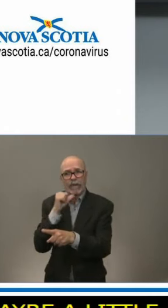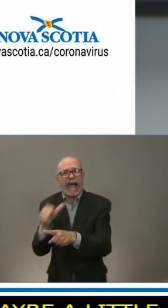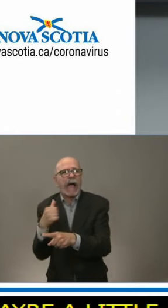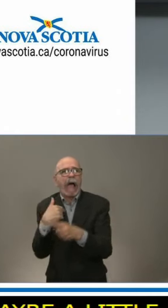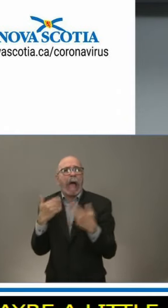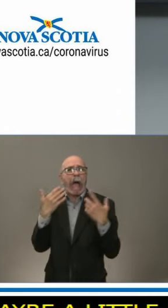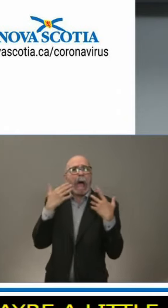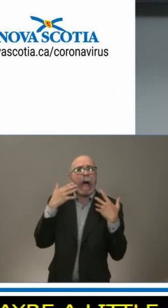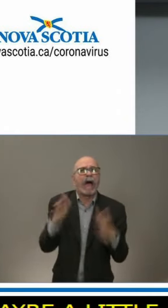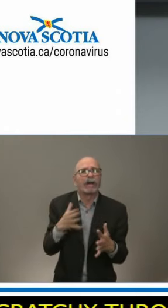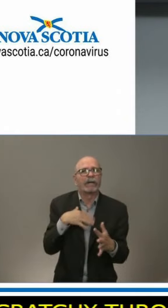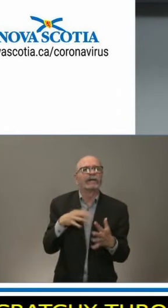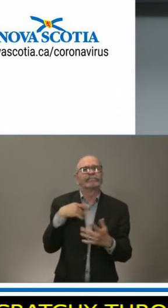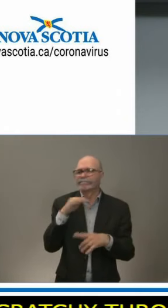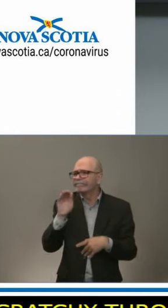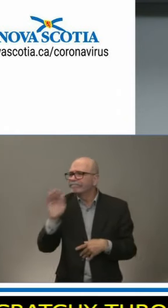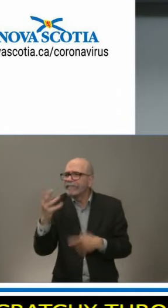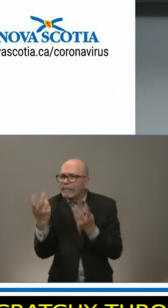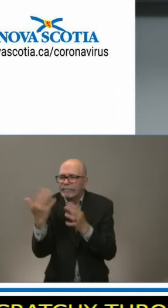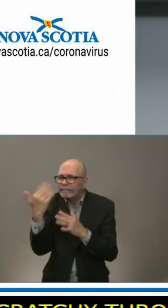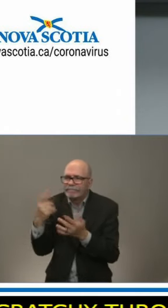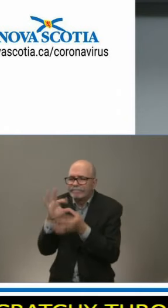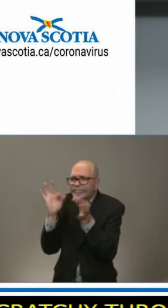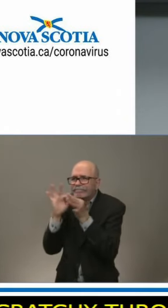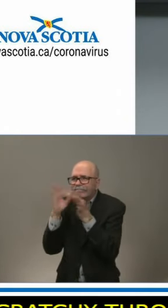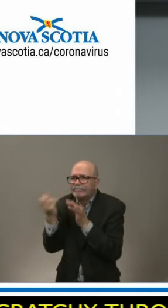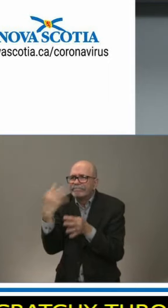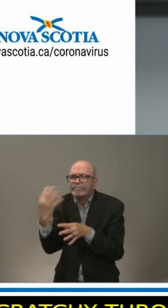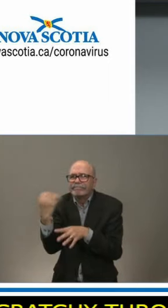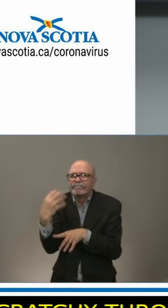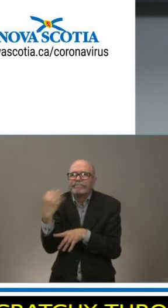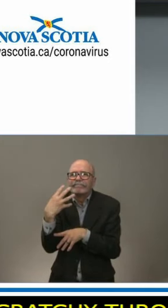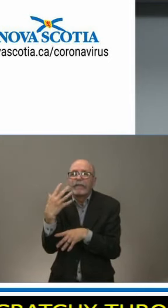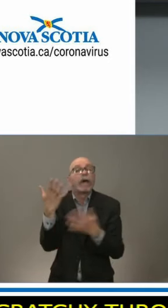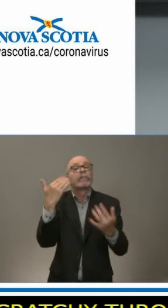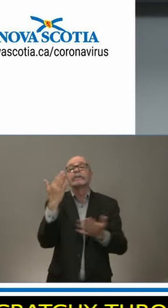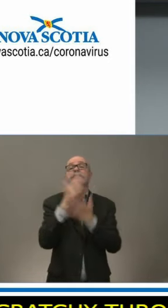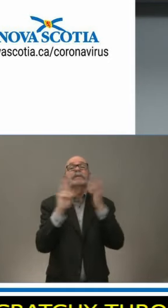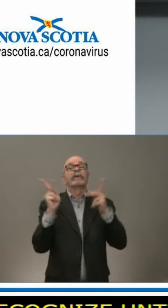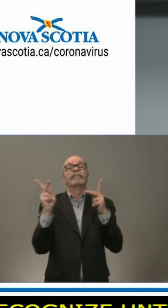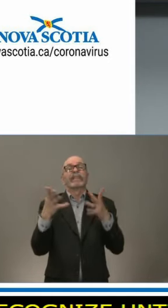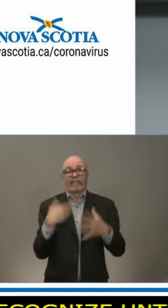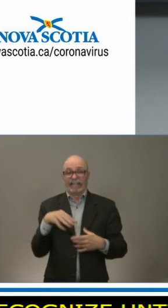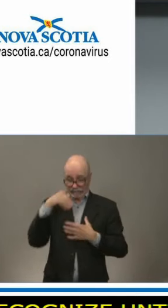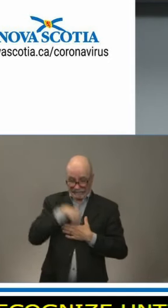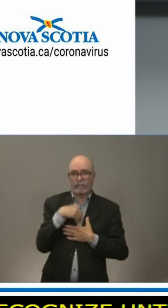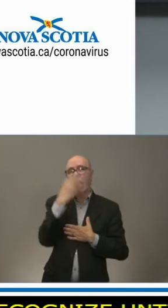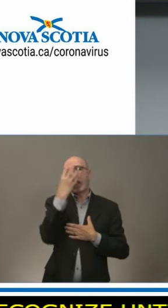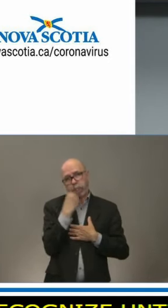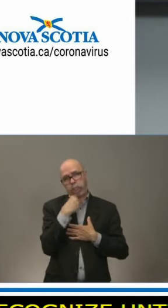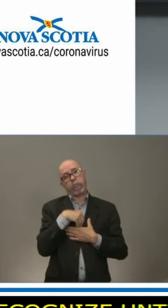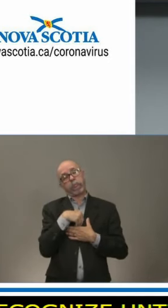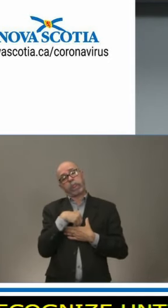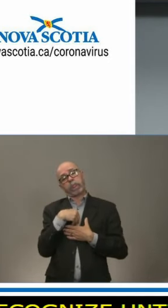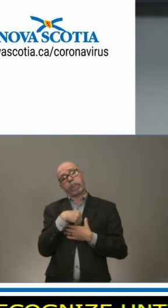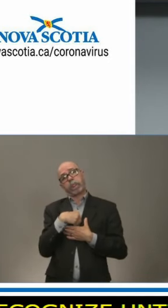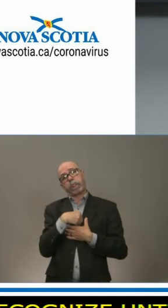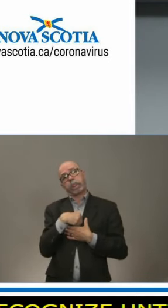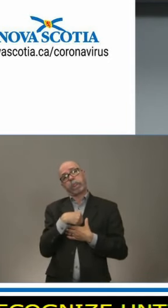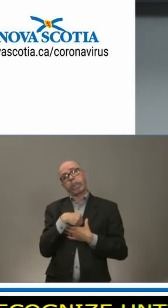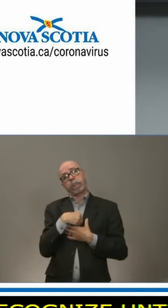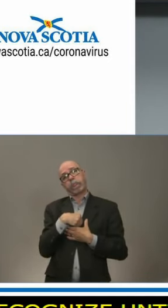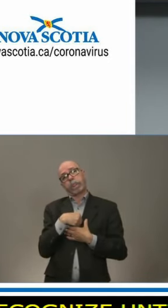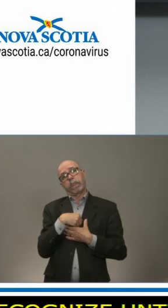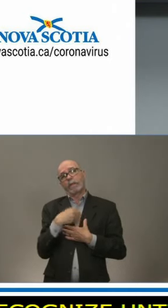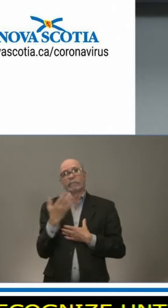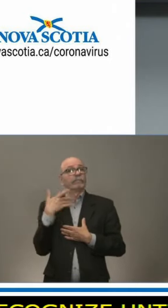severely ill. Or people can be even asymptomatic and be somewhat infectious to others. It's the recognition